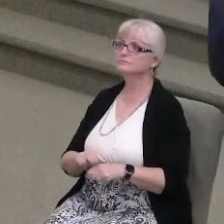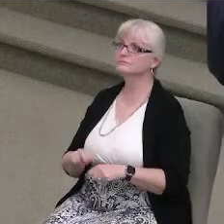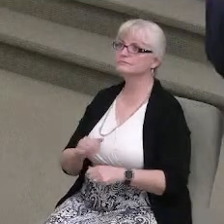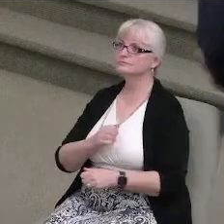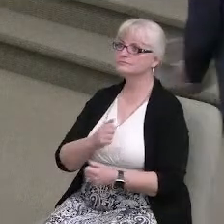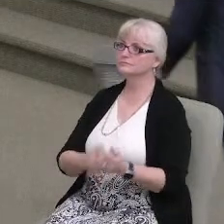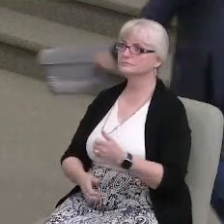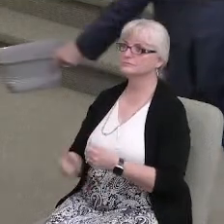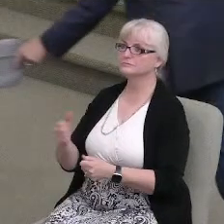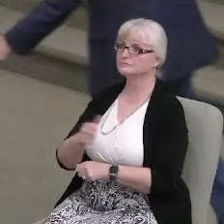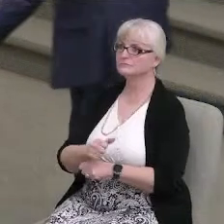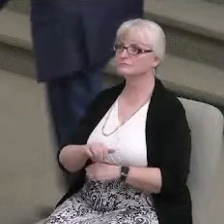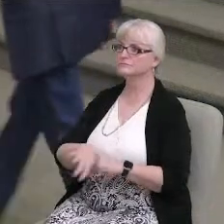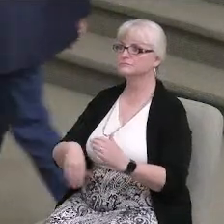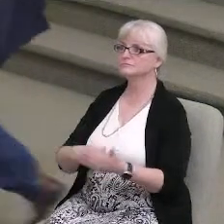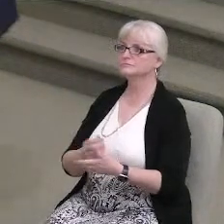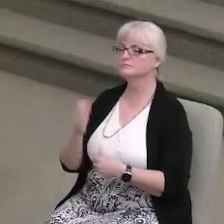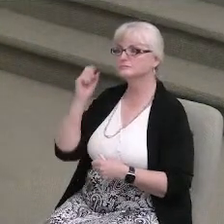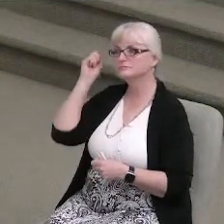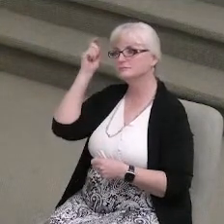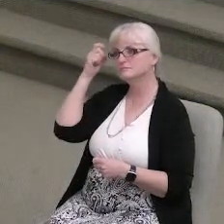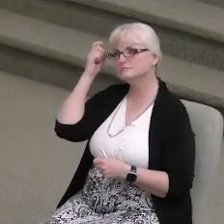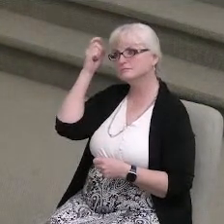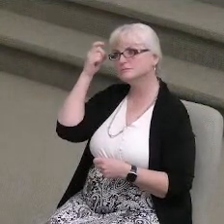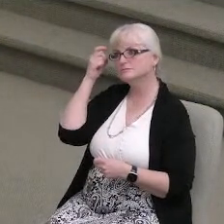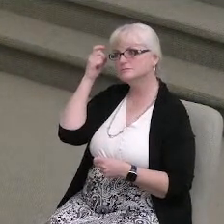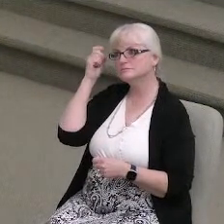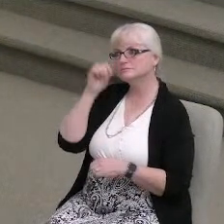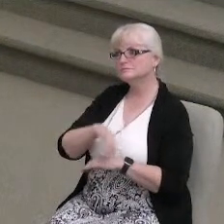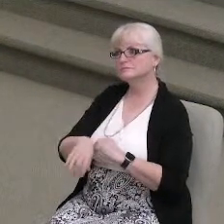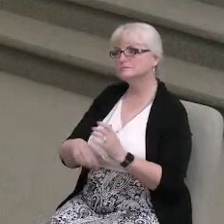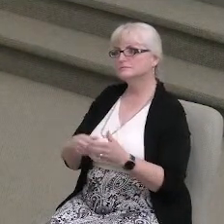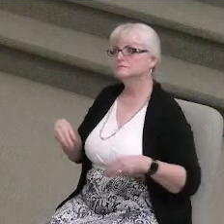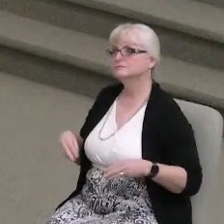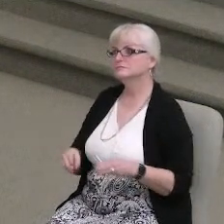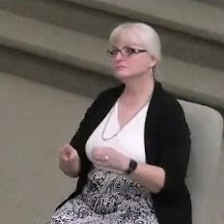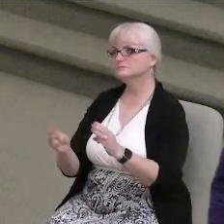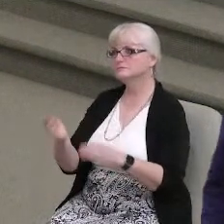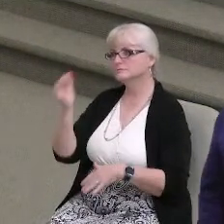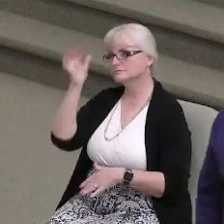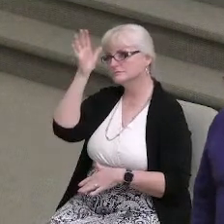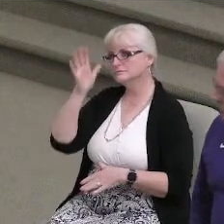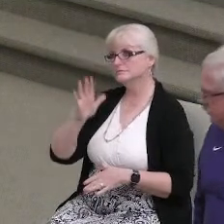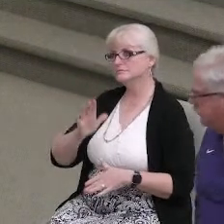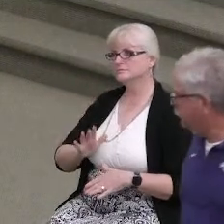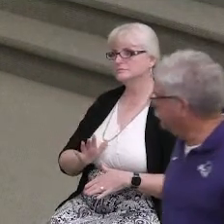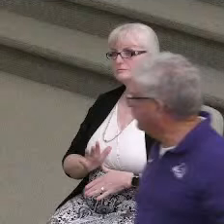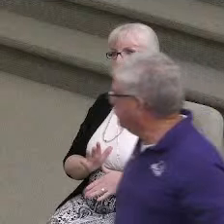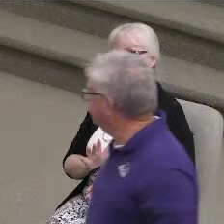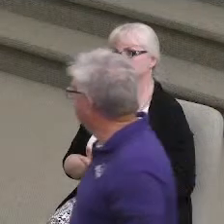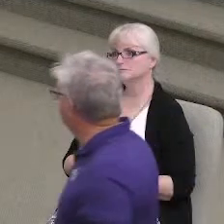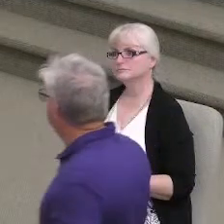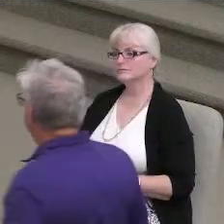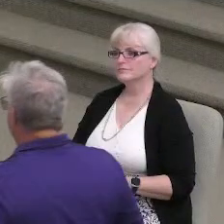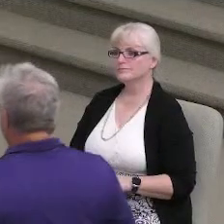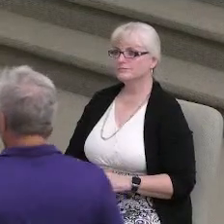things, above all wisdom and all the ways of